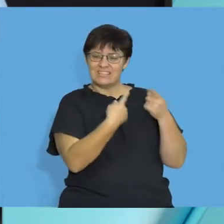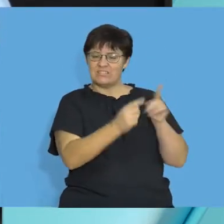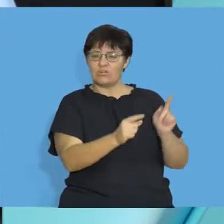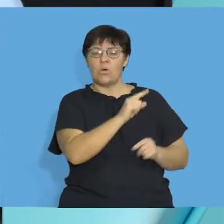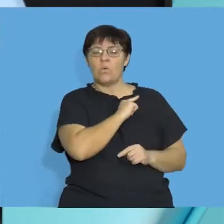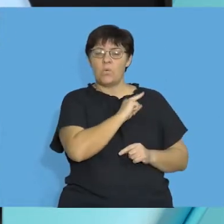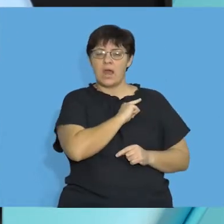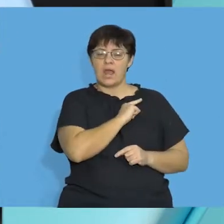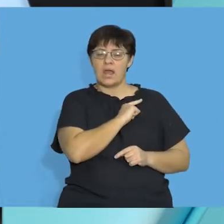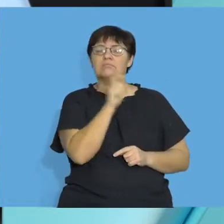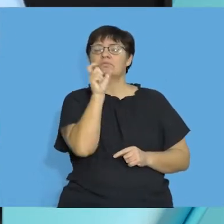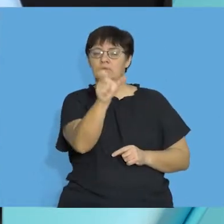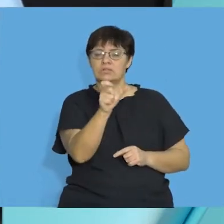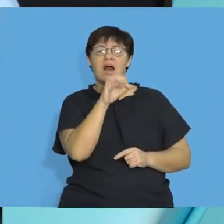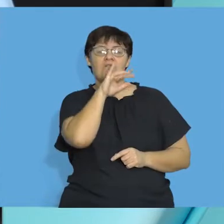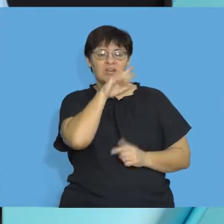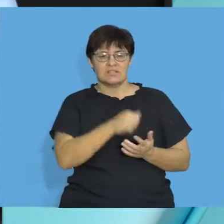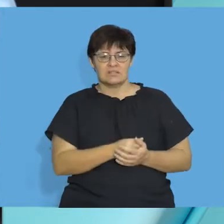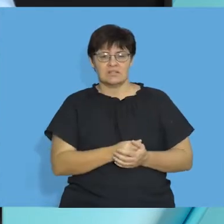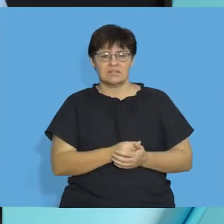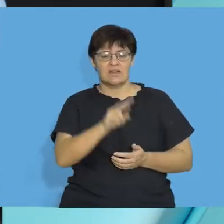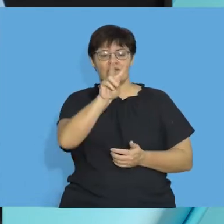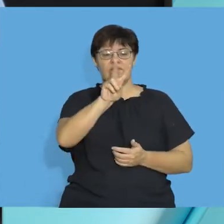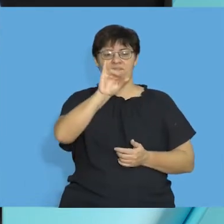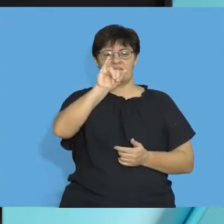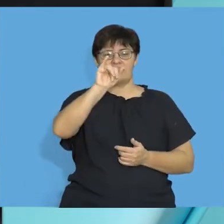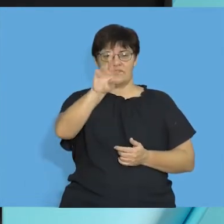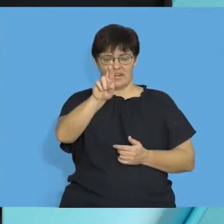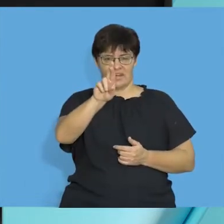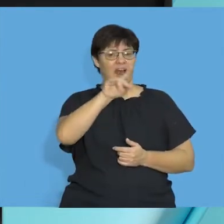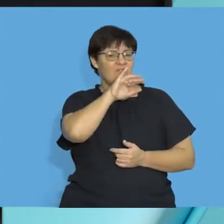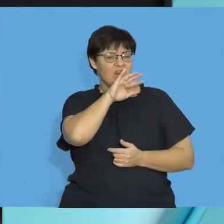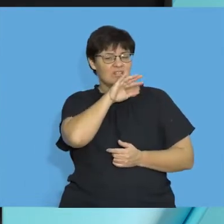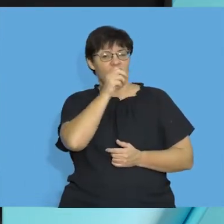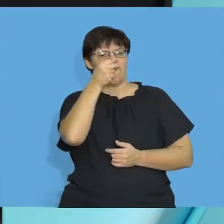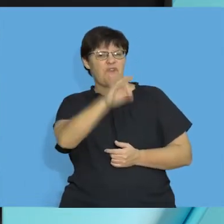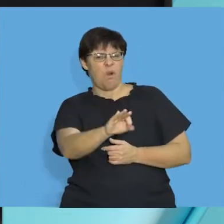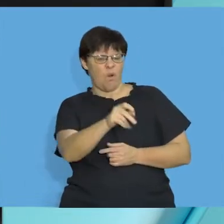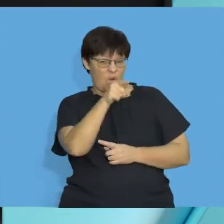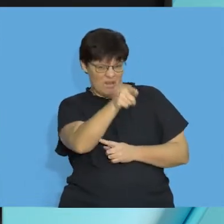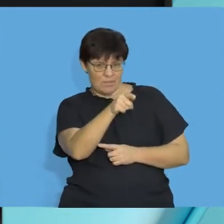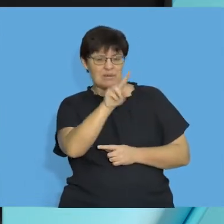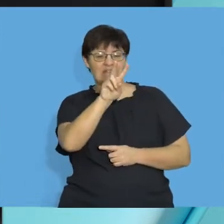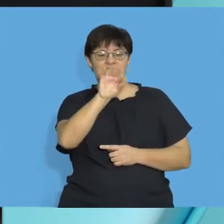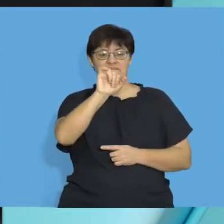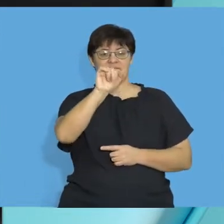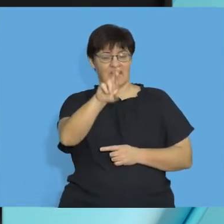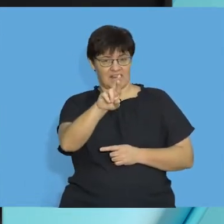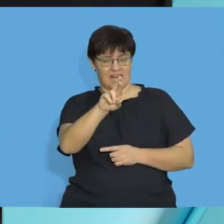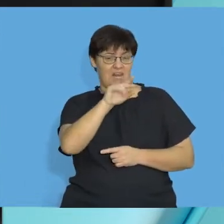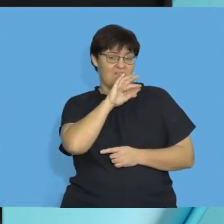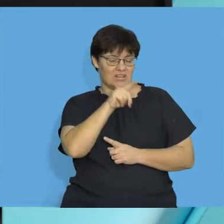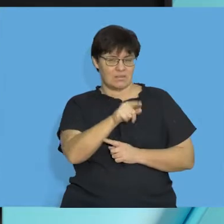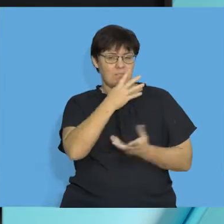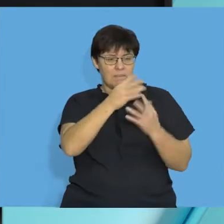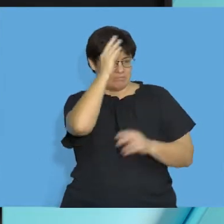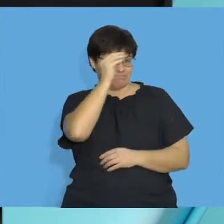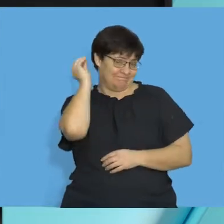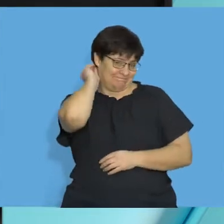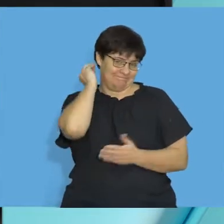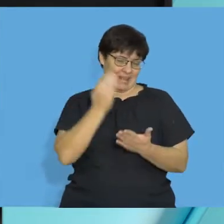because it spells a word in Afrikaans, the word vir. And so if you've ever done any Afrikaans, it might be a memory trick for